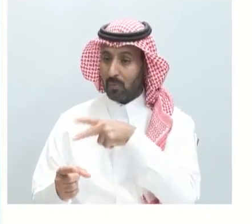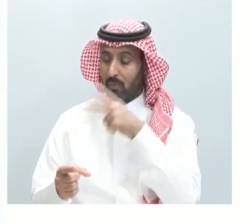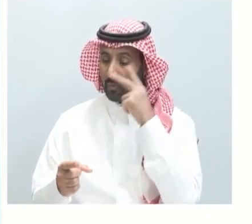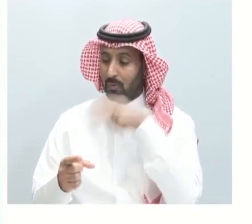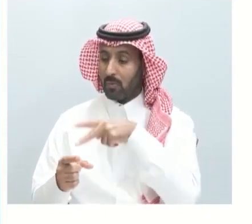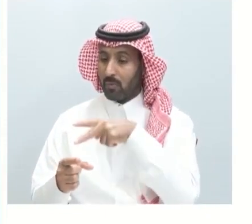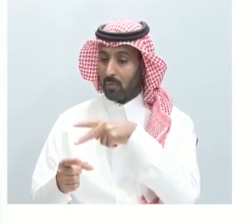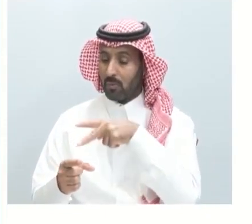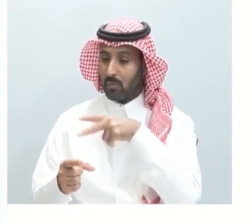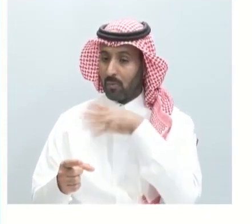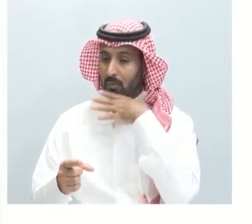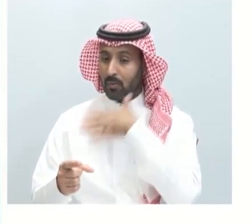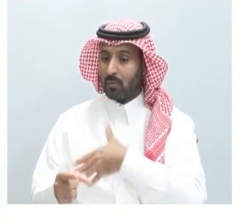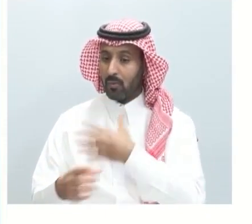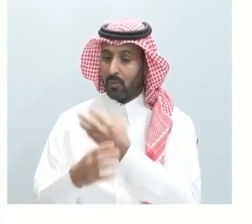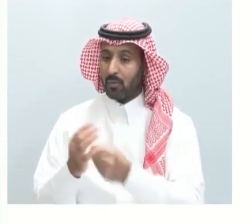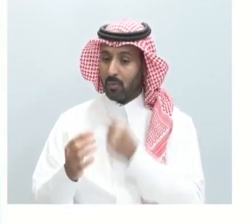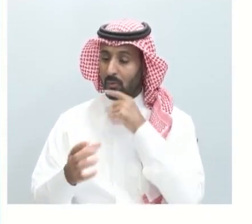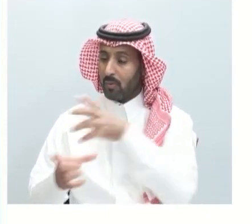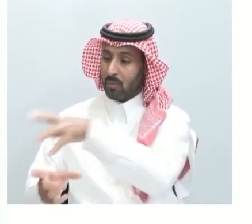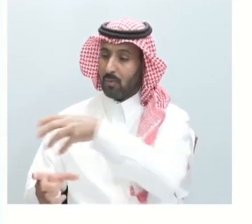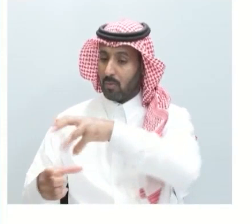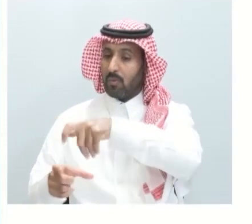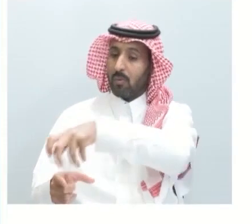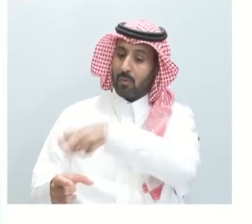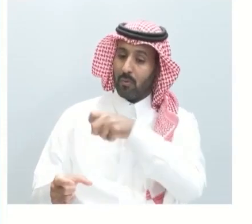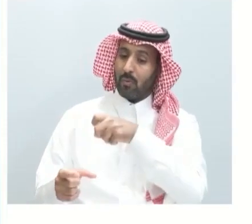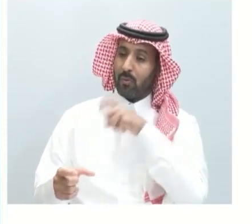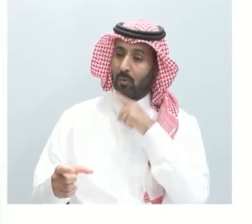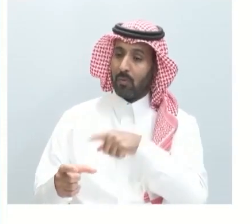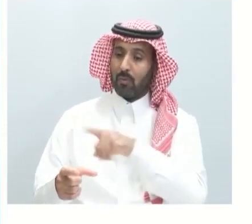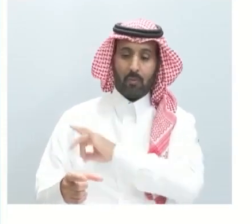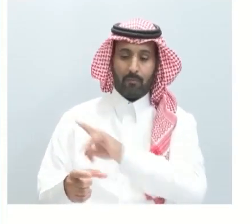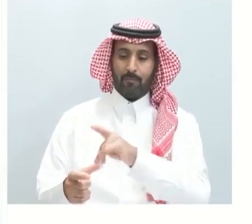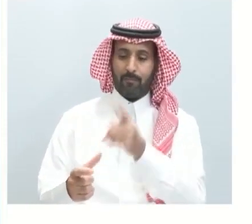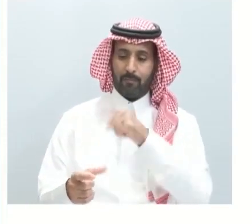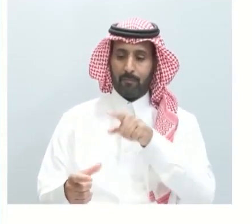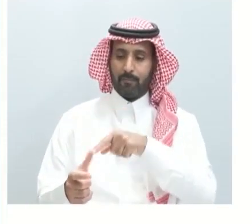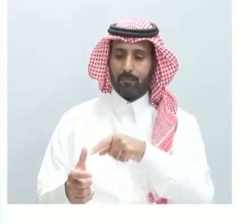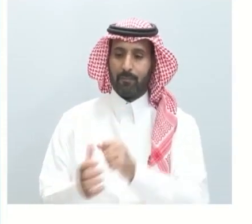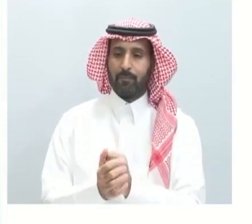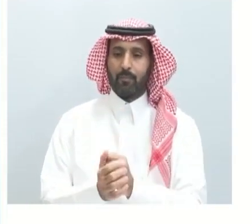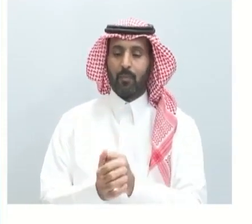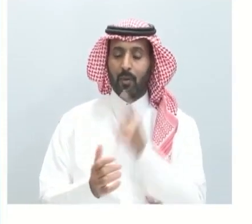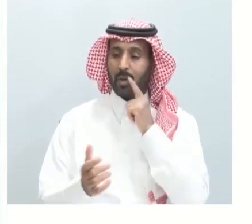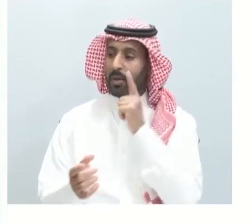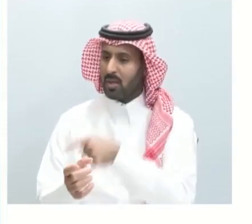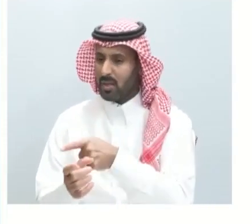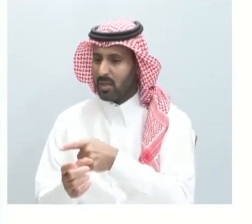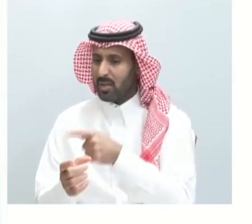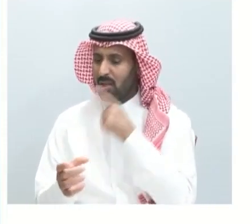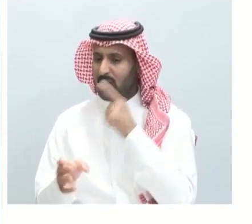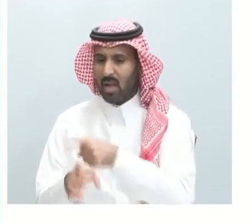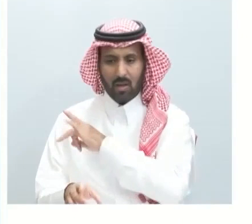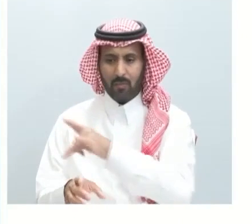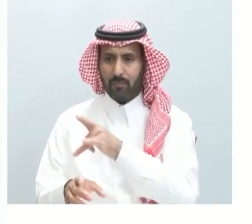to be to be doing this taking the cookies from the cookie jar of course not no he caught him in the act